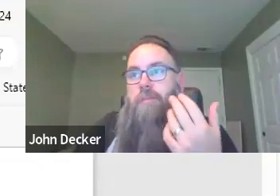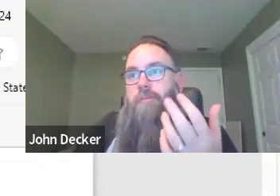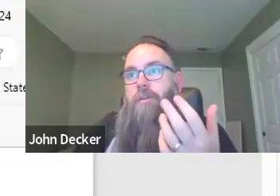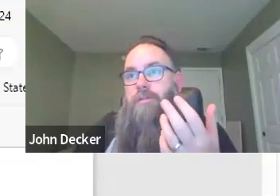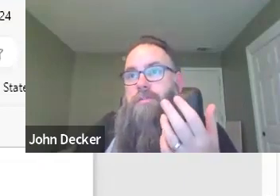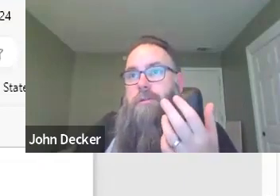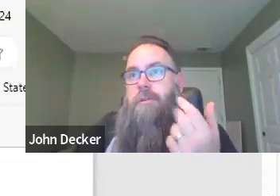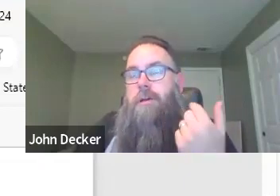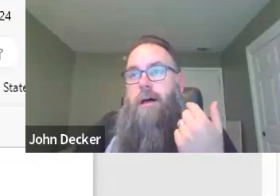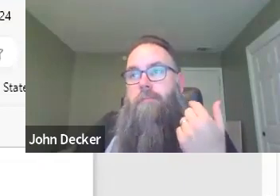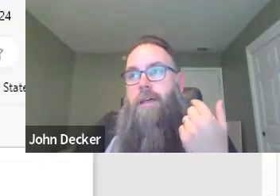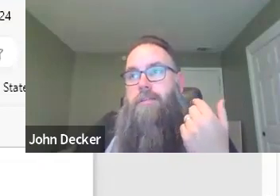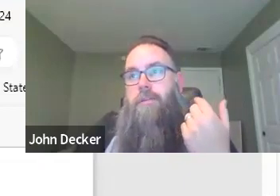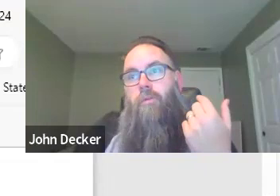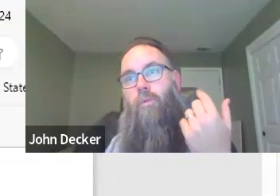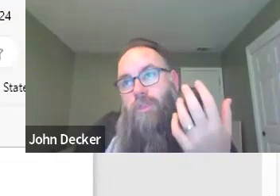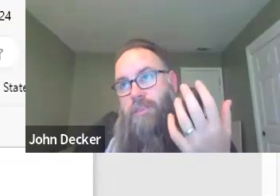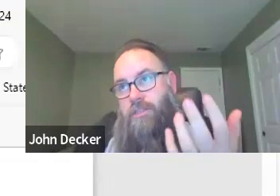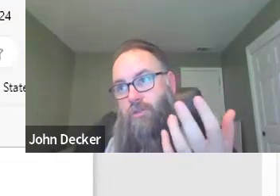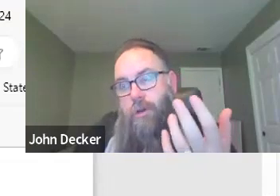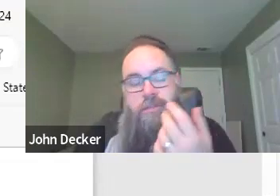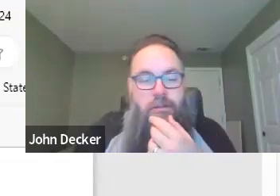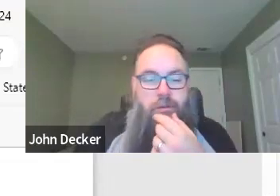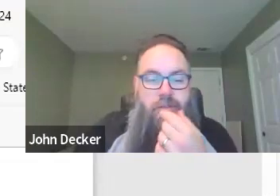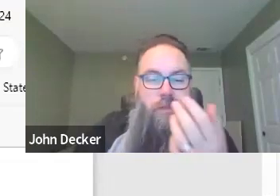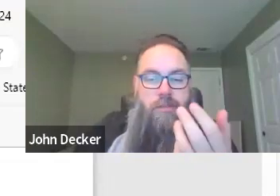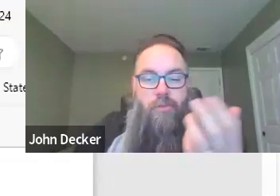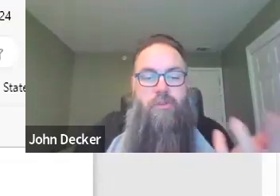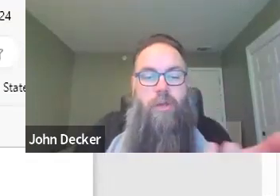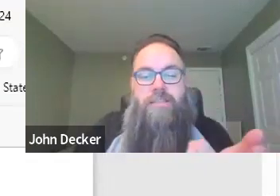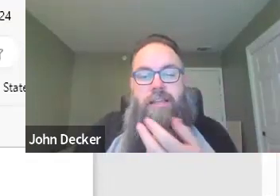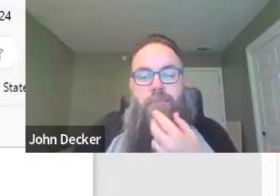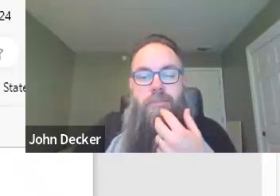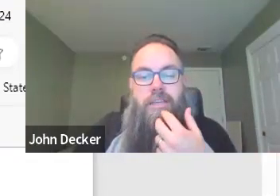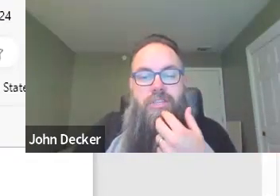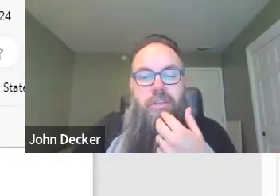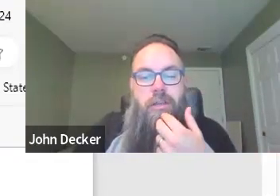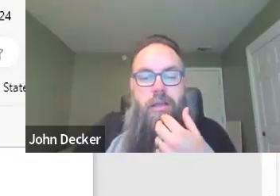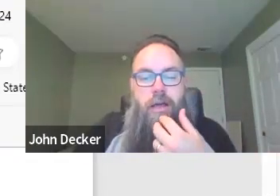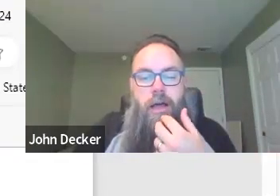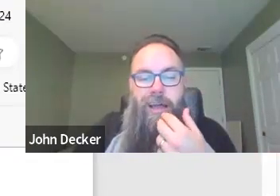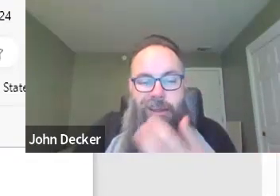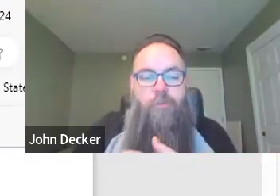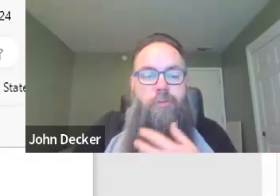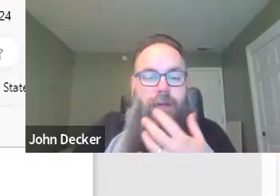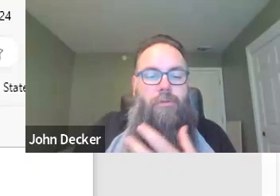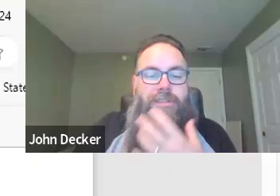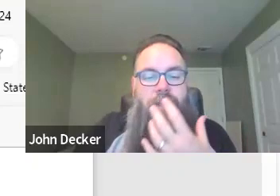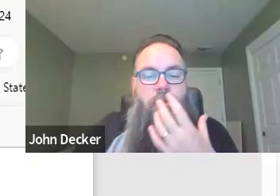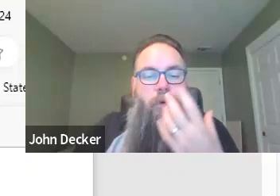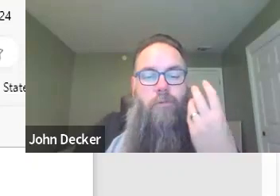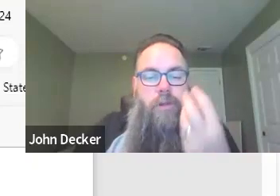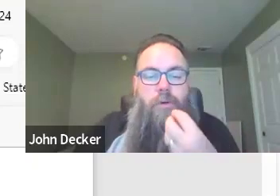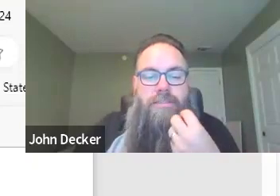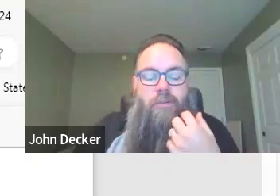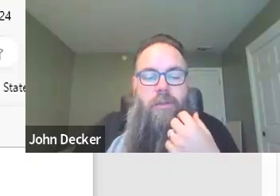their IPP goals. And with this too, we also know that with the rate study implementation, a number of the health and